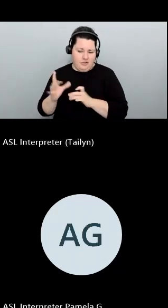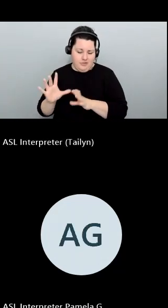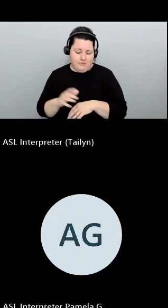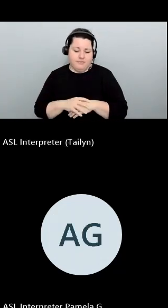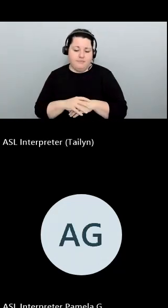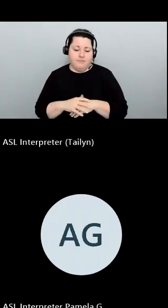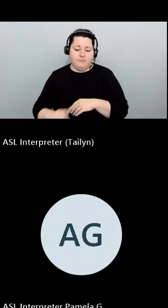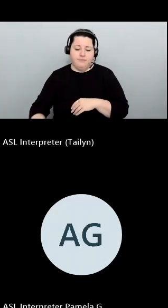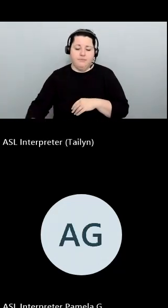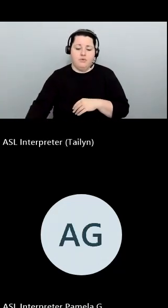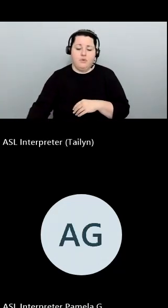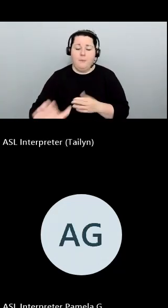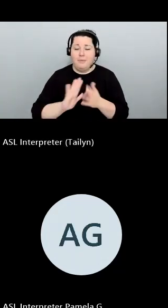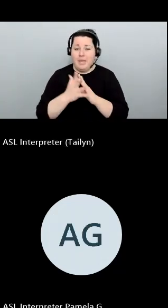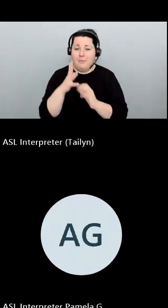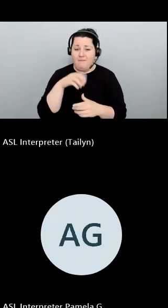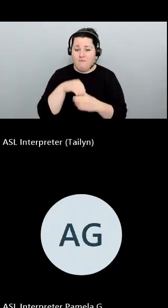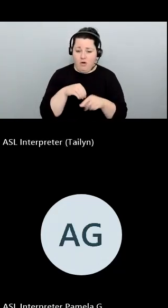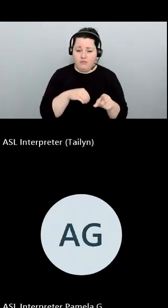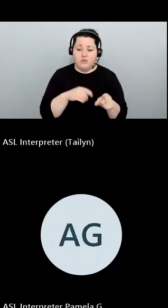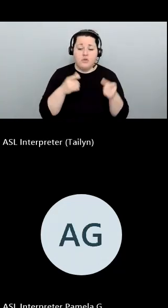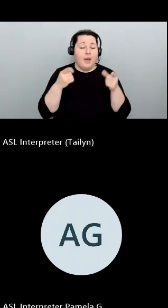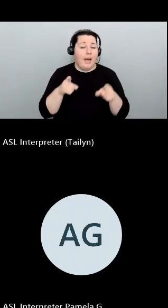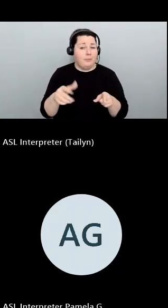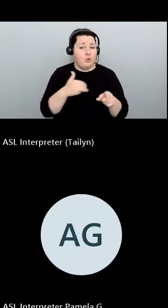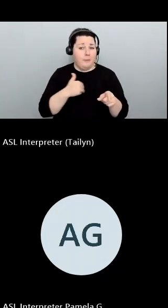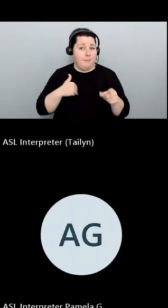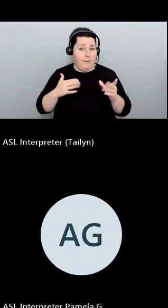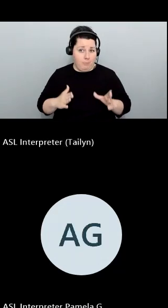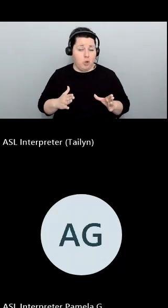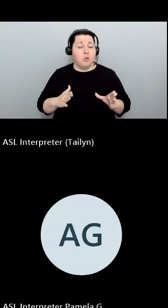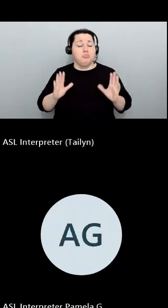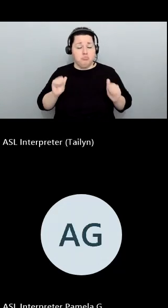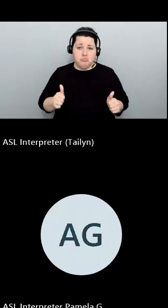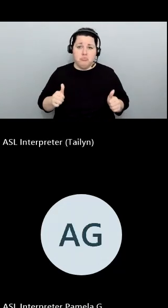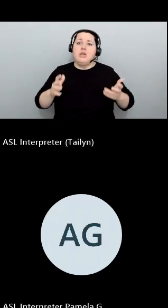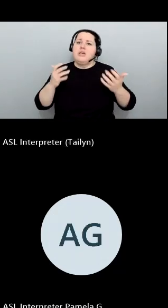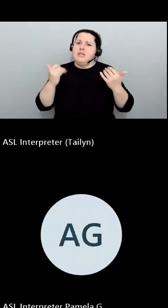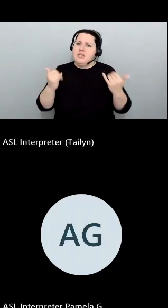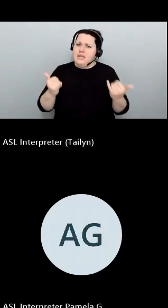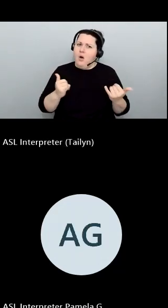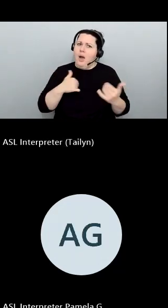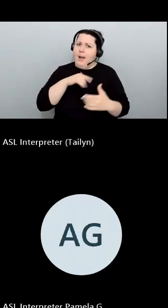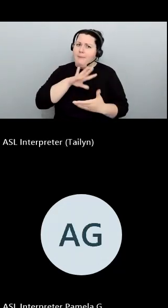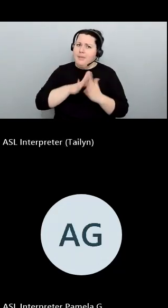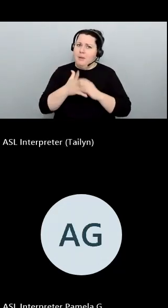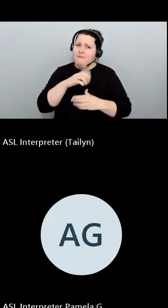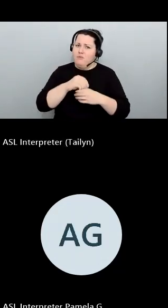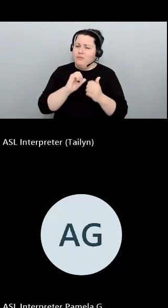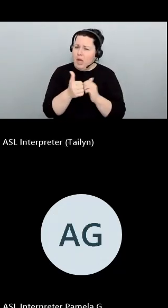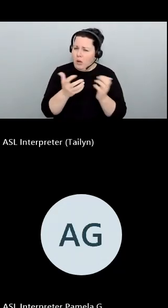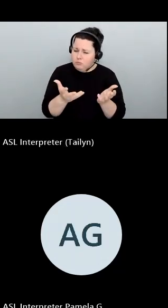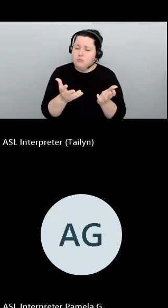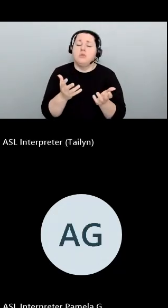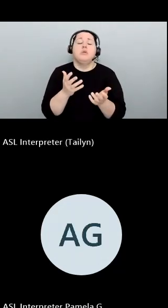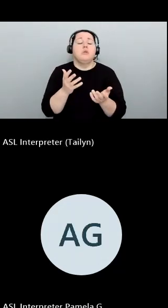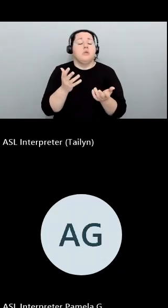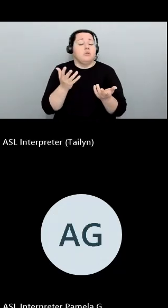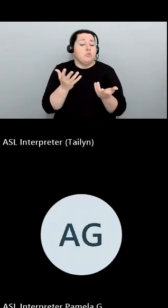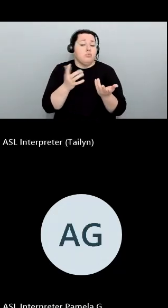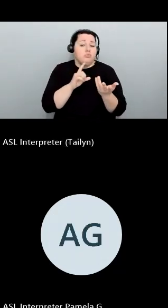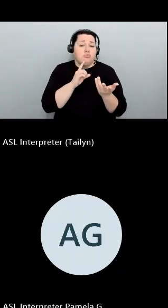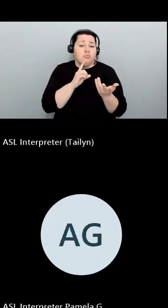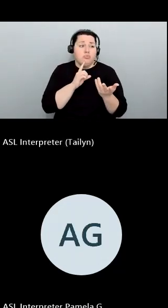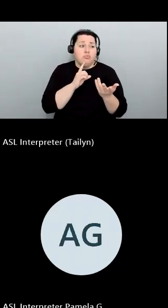So getting involved. So once you're a member, the question is how you want to get involved in MAPE. And the great thing about it